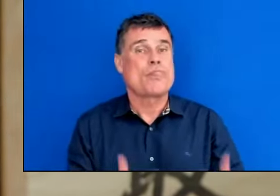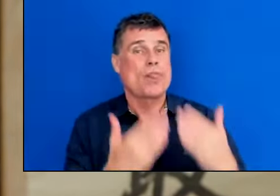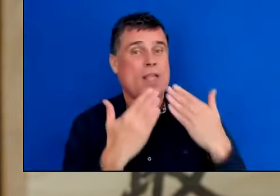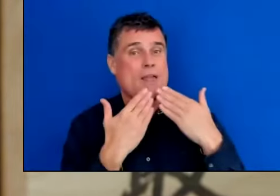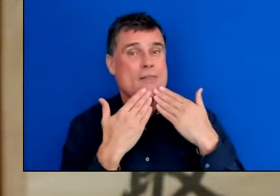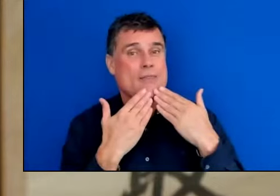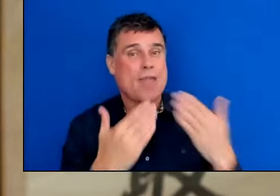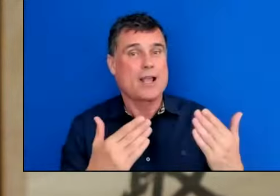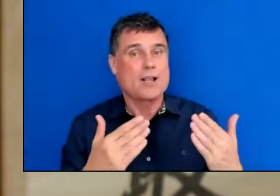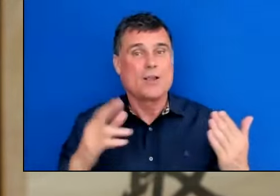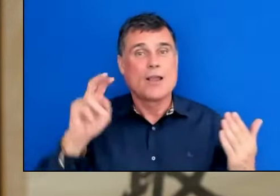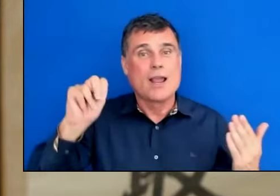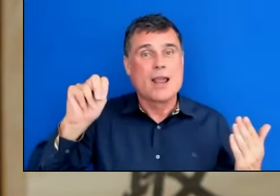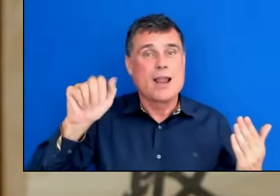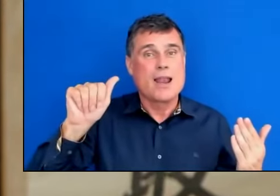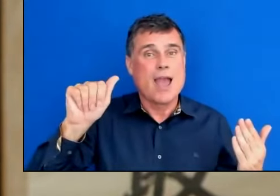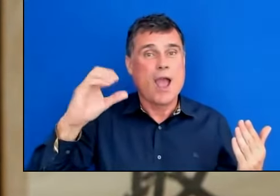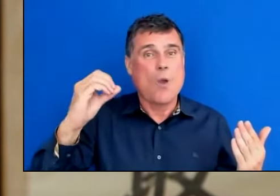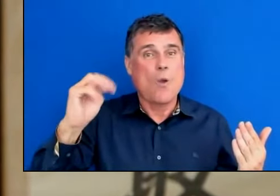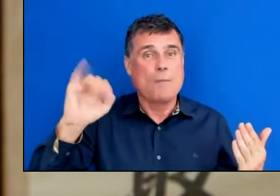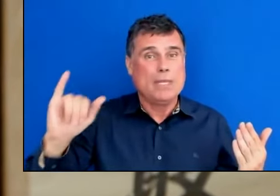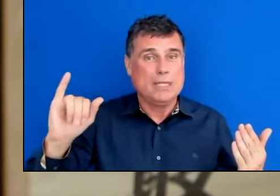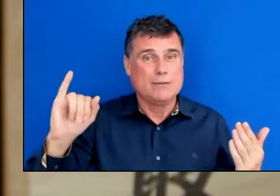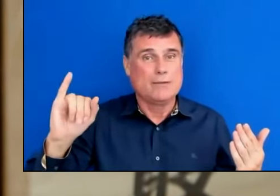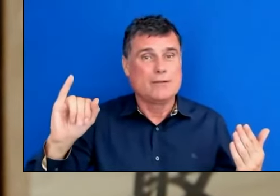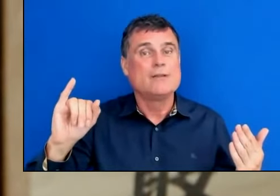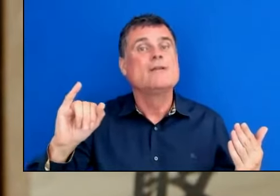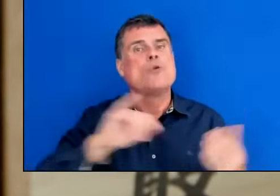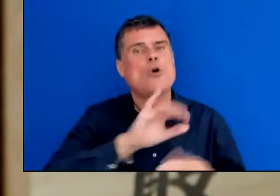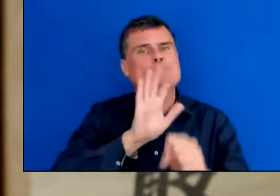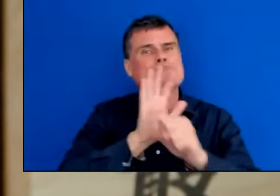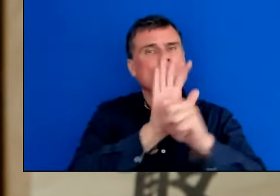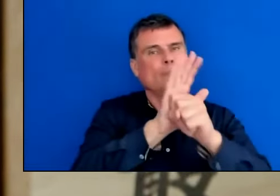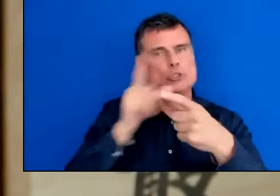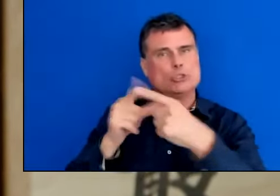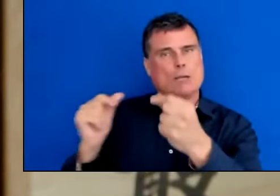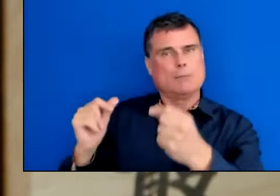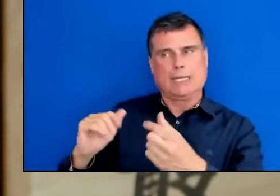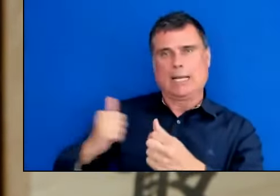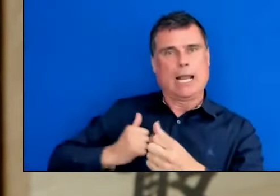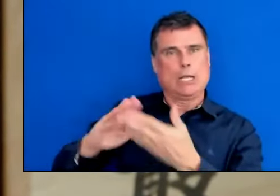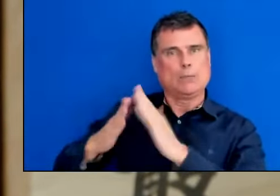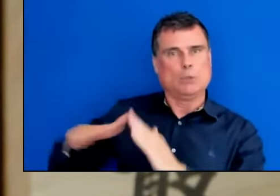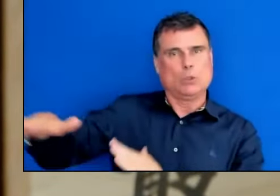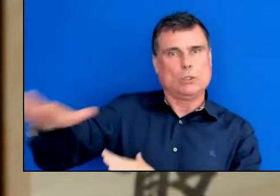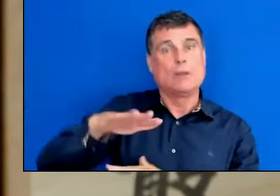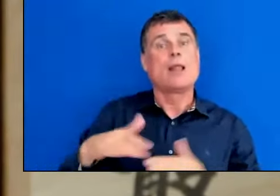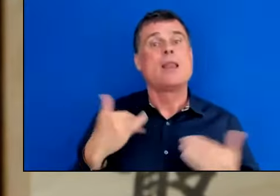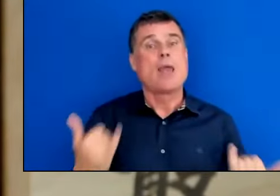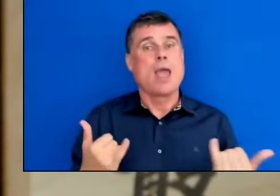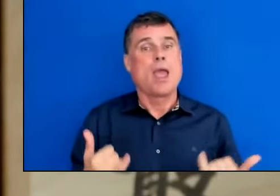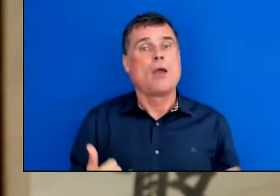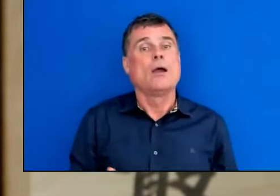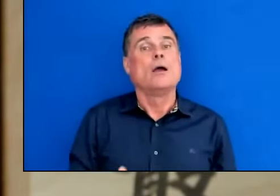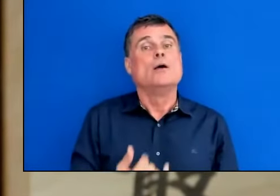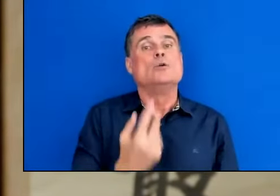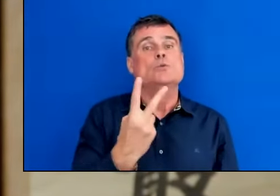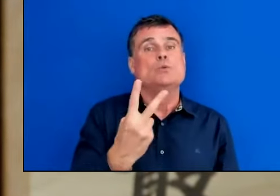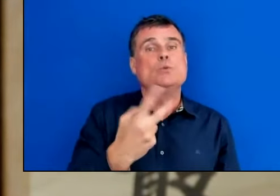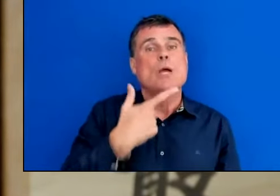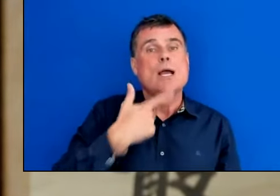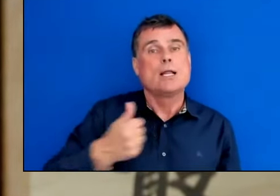Thank you, Naomi, for your advocacy for Japanese Canadians. I'd next like to call upon two of our elders,